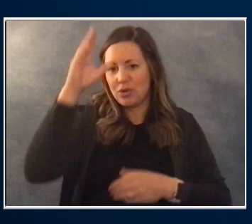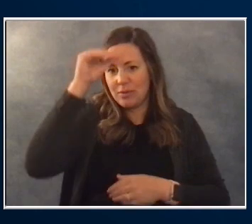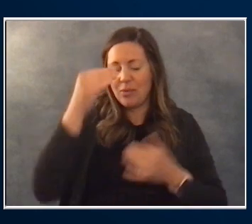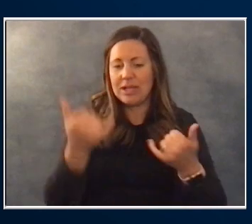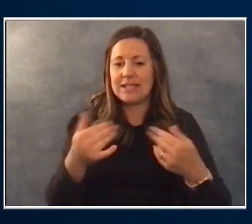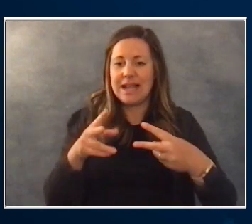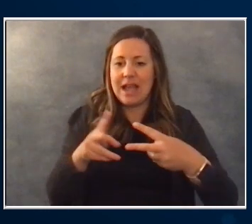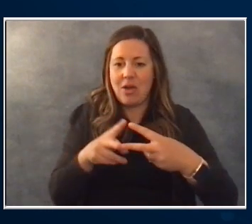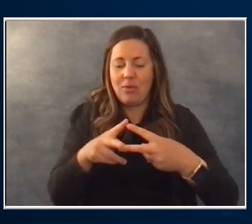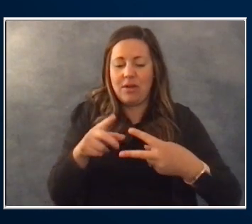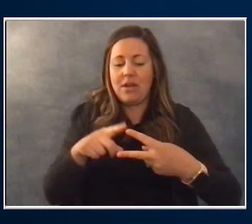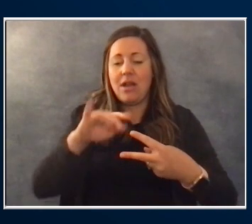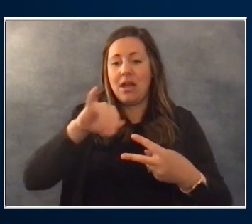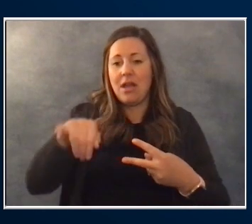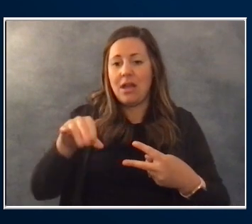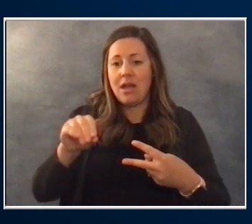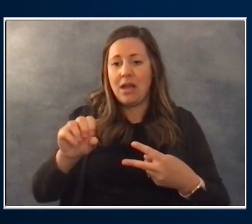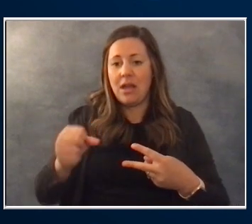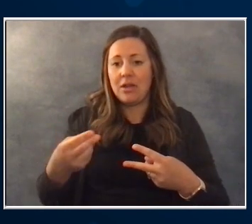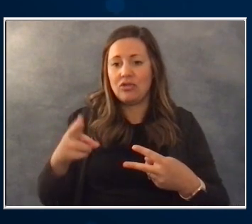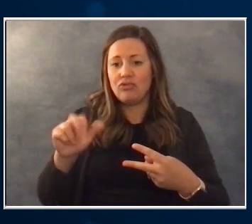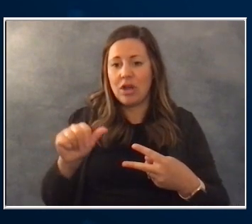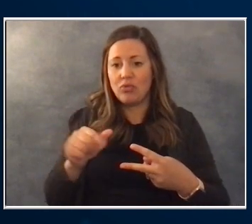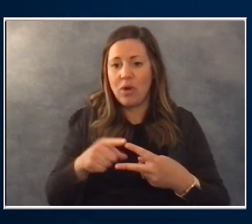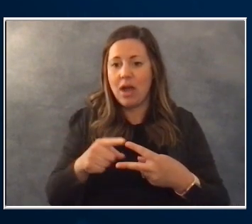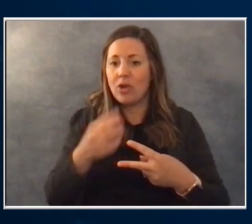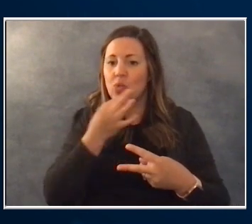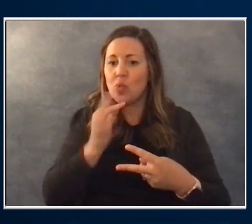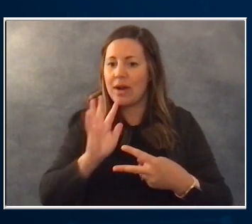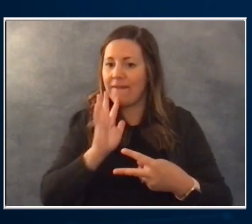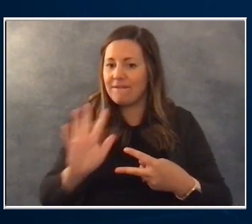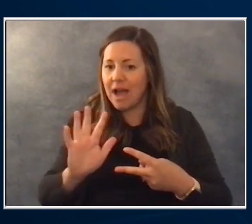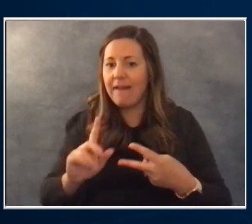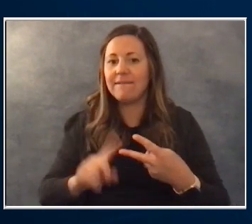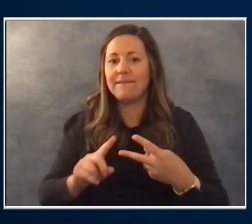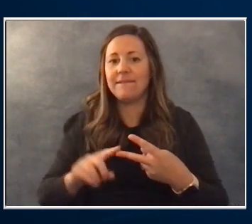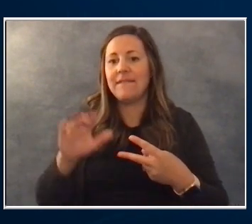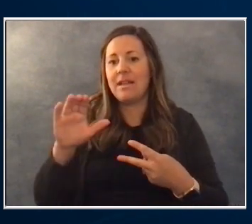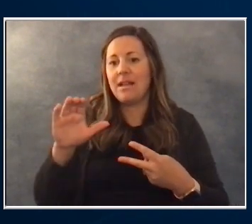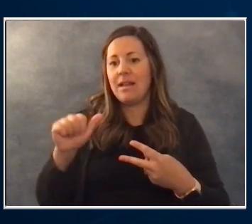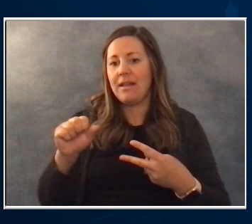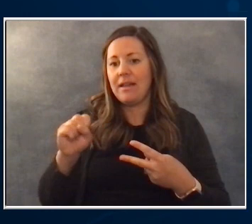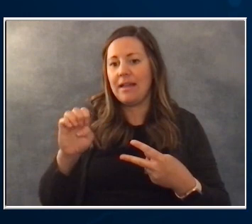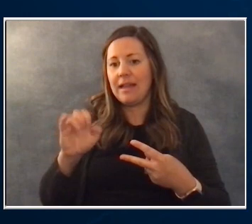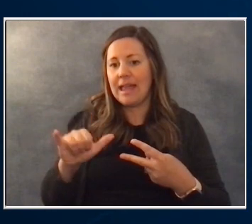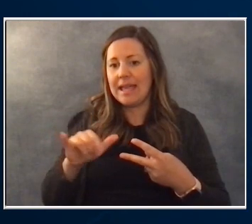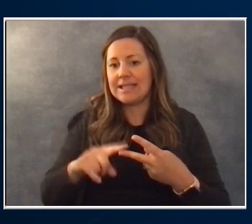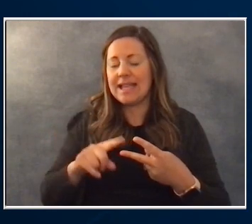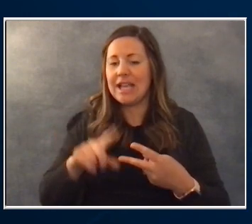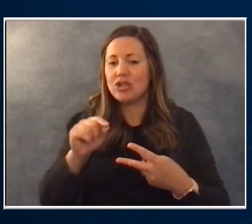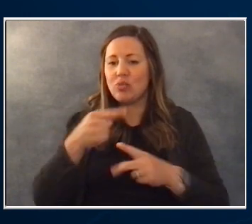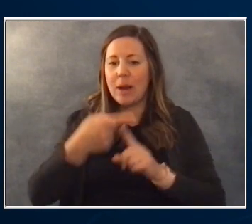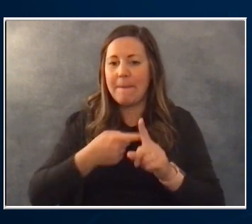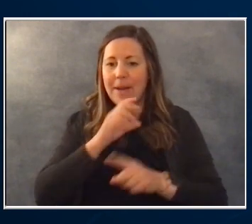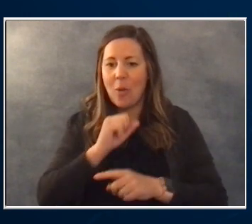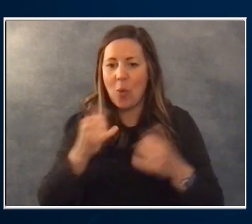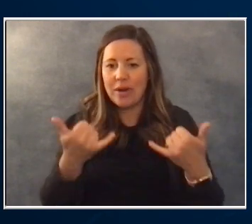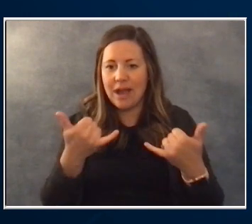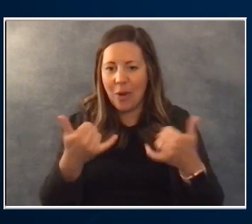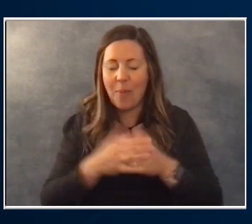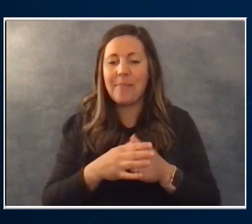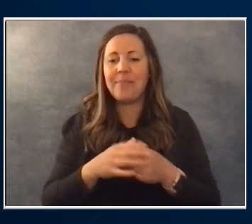Joshua, my oldest, he is almost 5, and Casey is 20 months old now, and I had